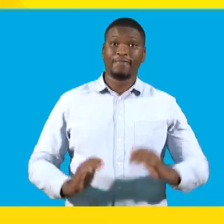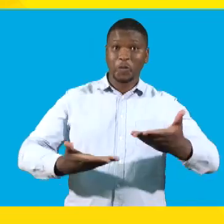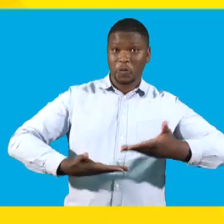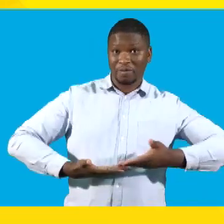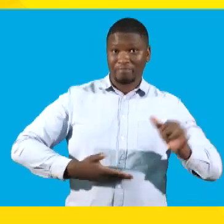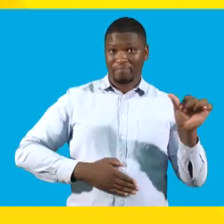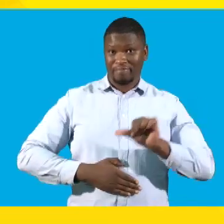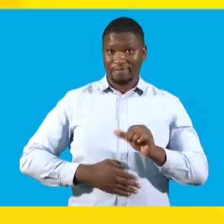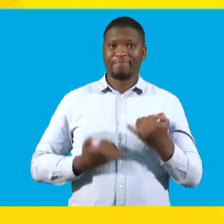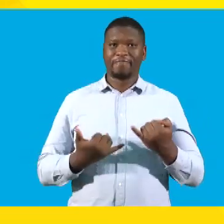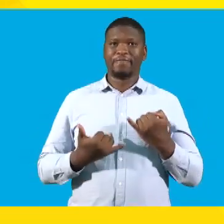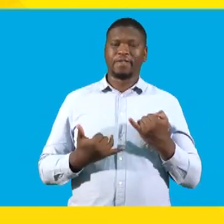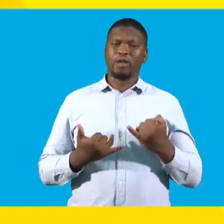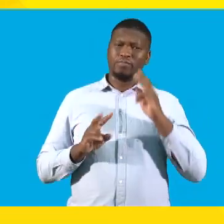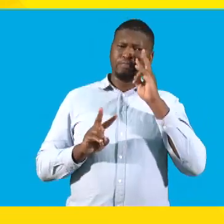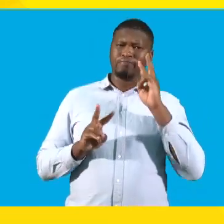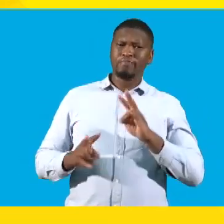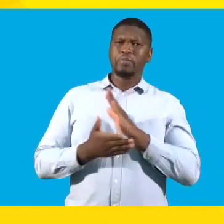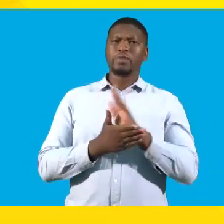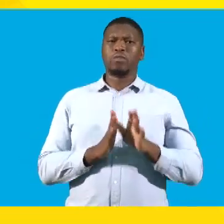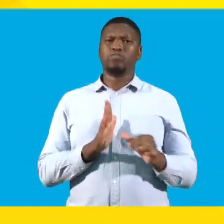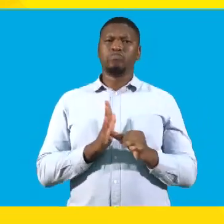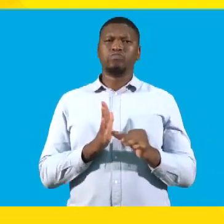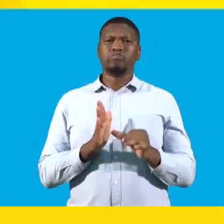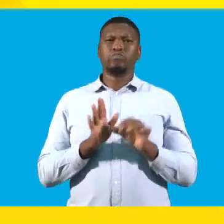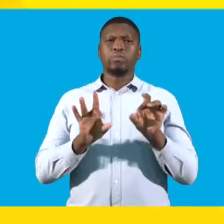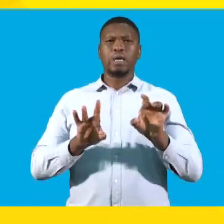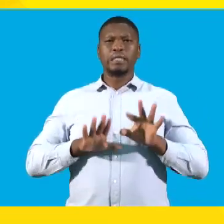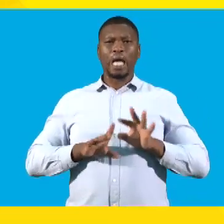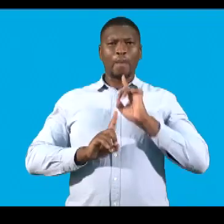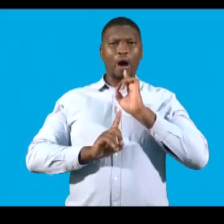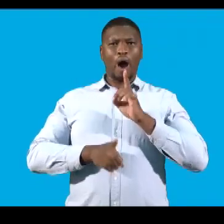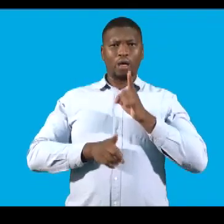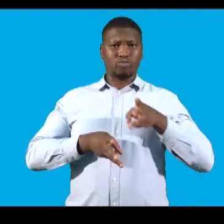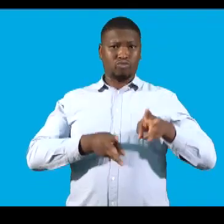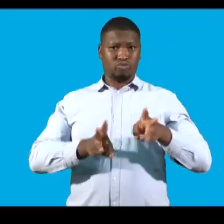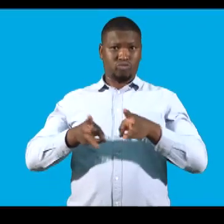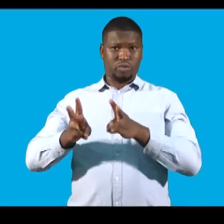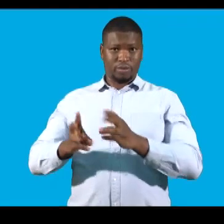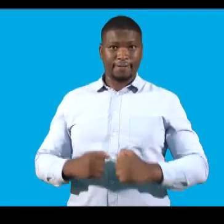Welcome back. Now we'll be looking at some important exam answering techniques.